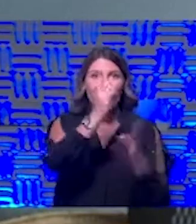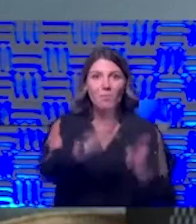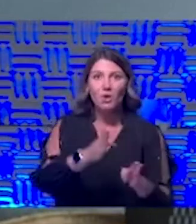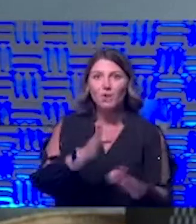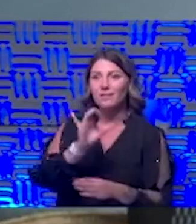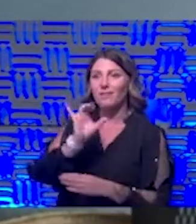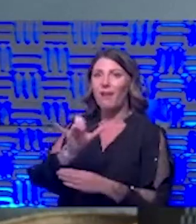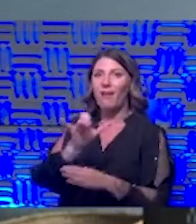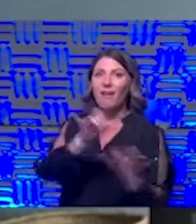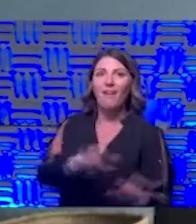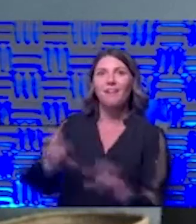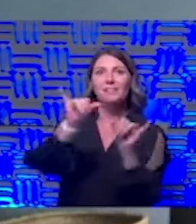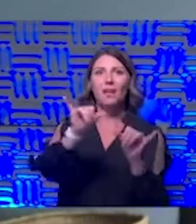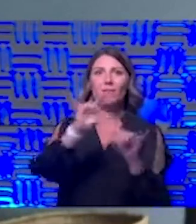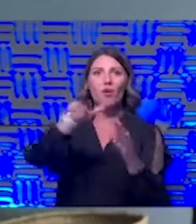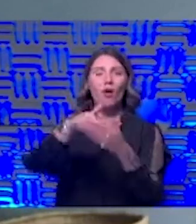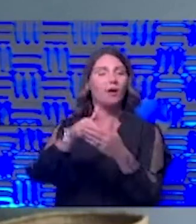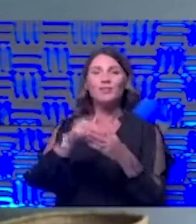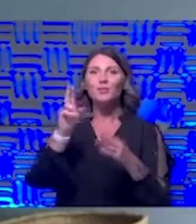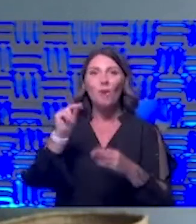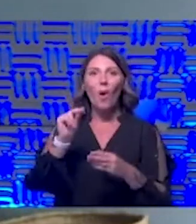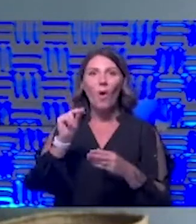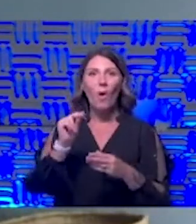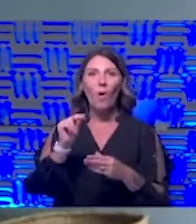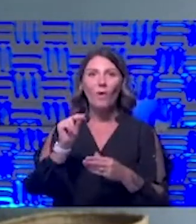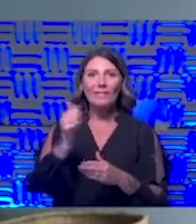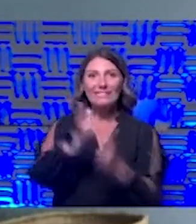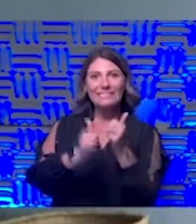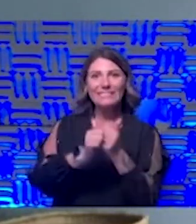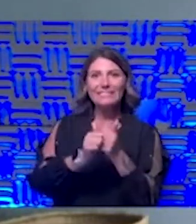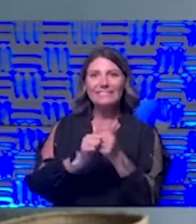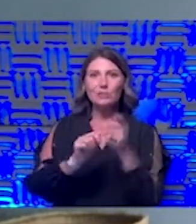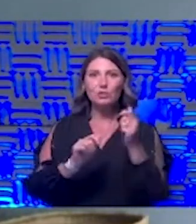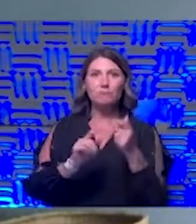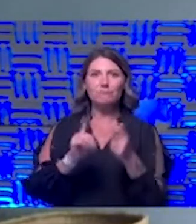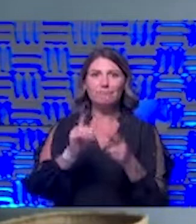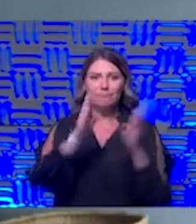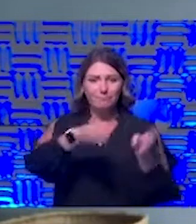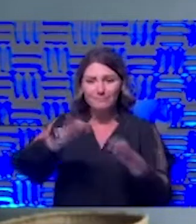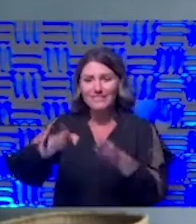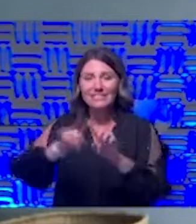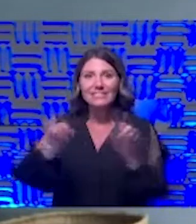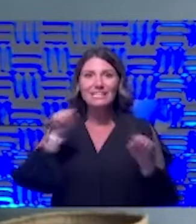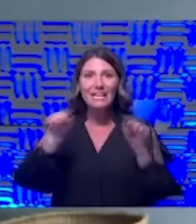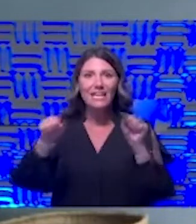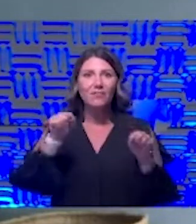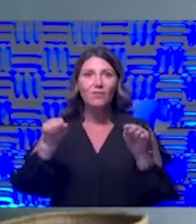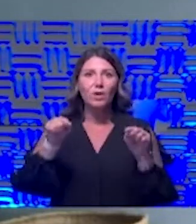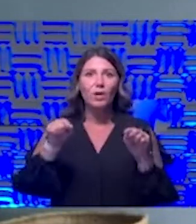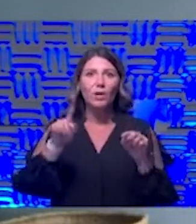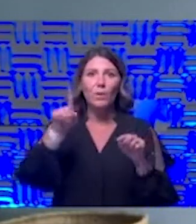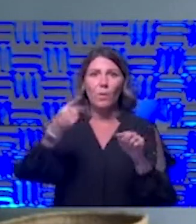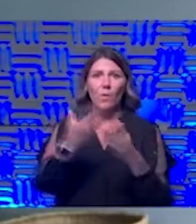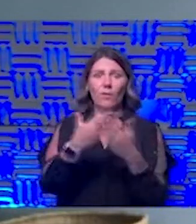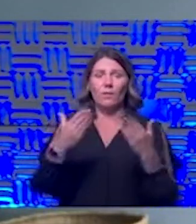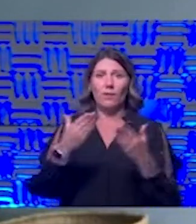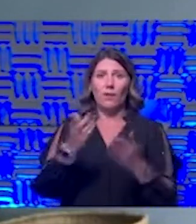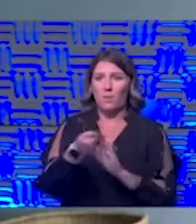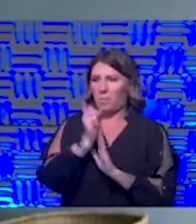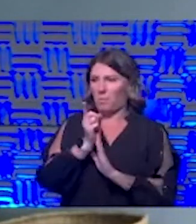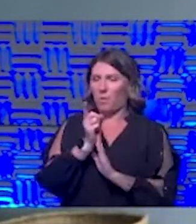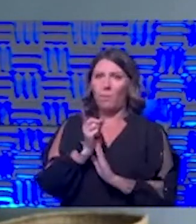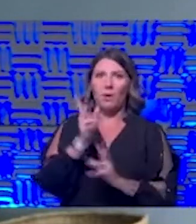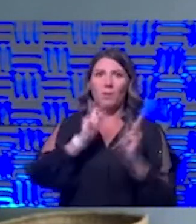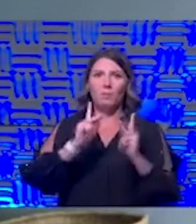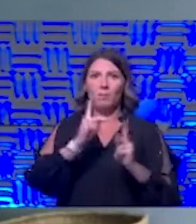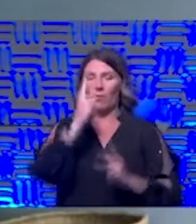people. It was almost easier when we all knew that the only thing we were supposed to do was stay inside and stay away from